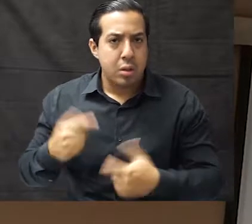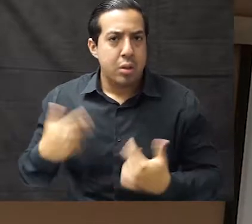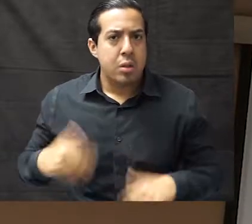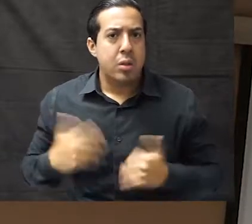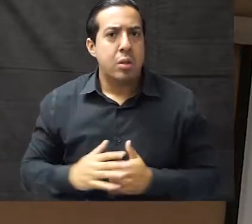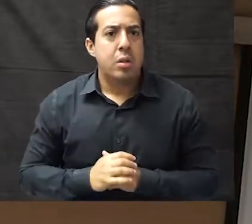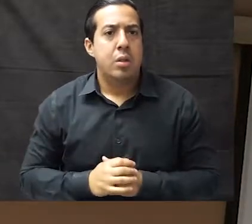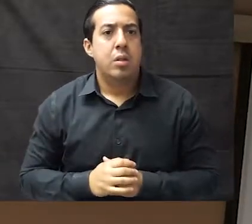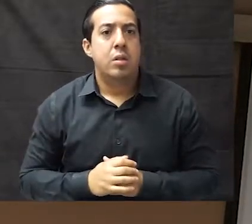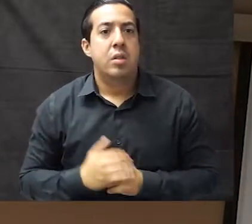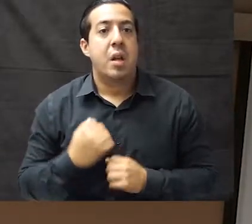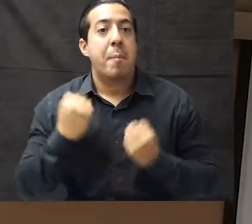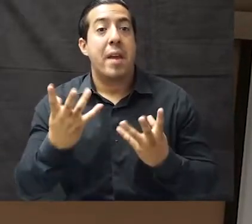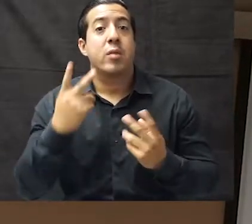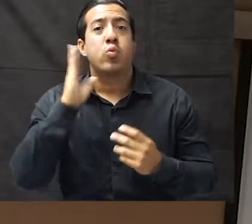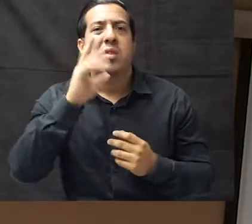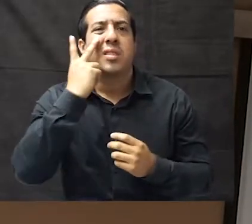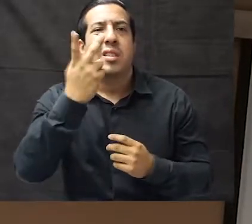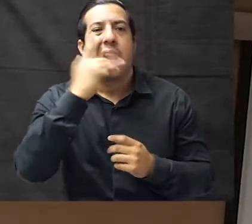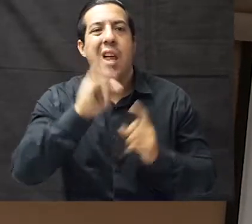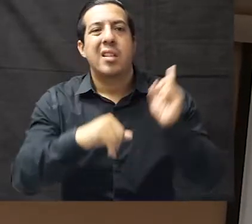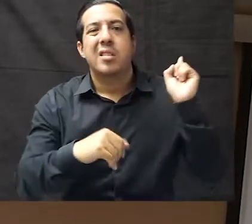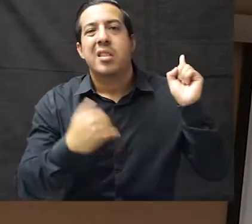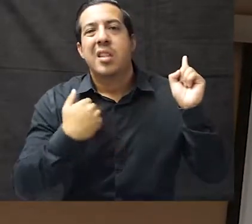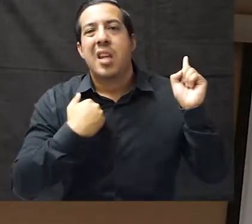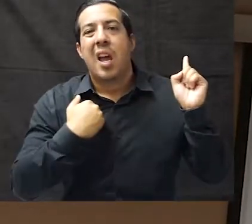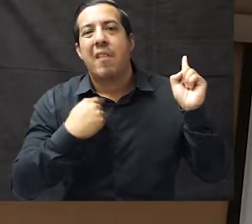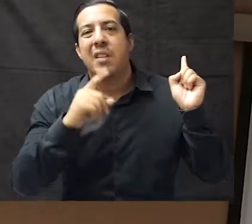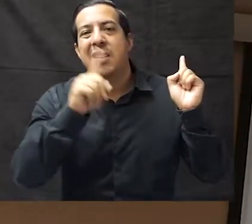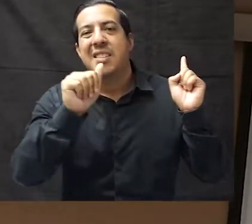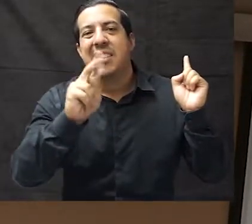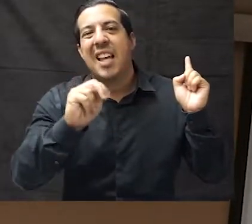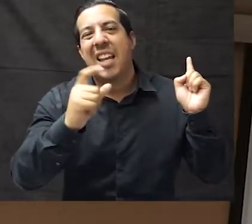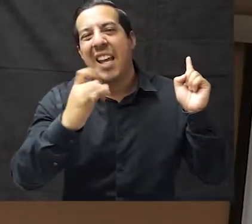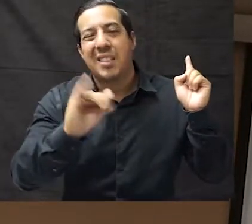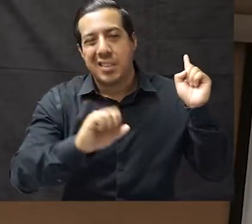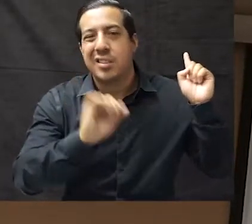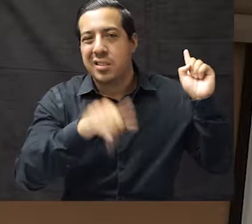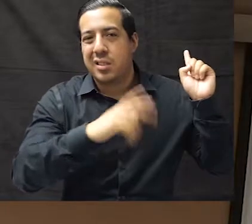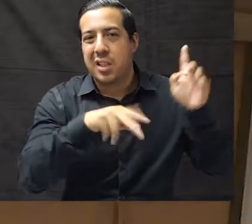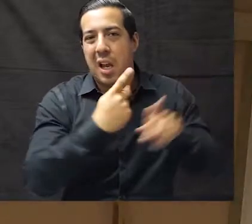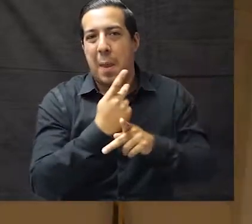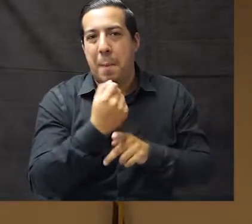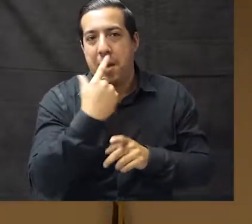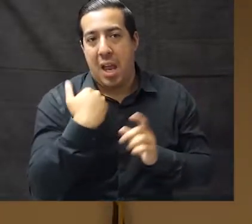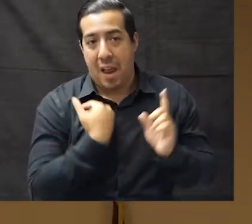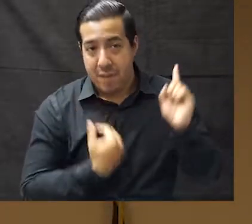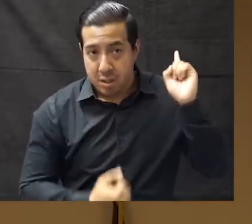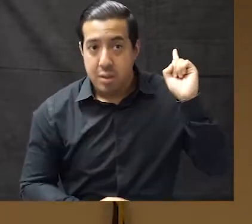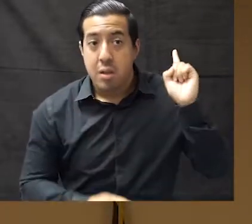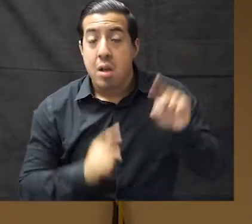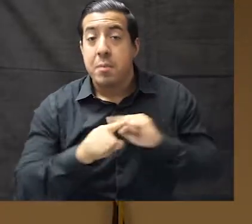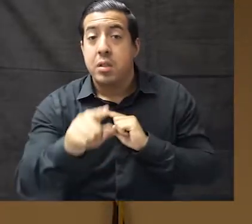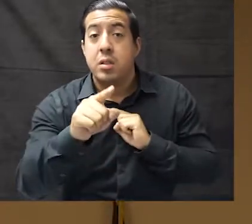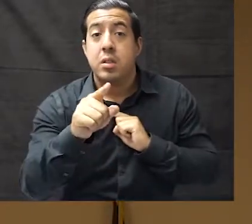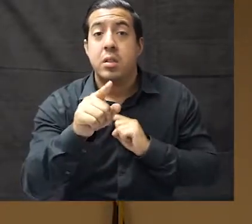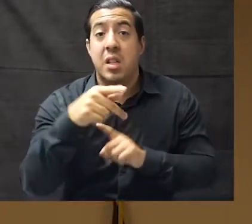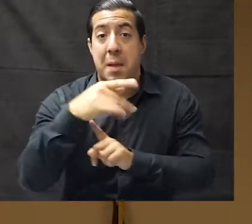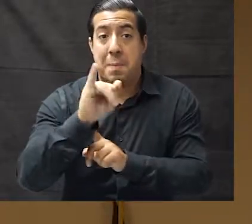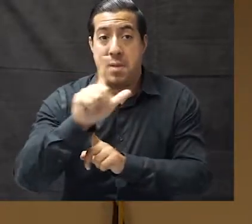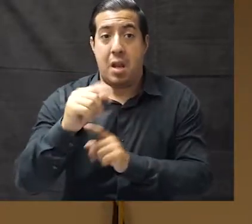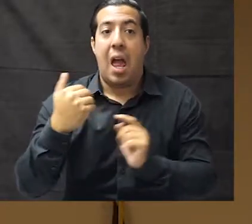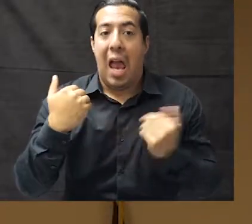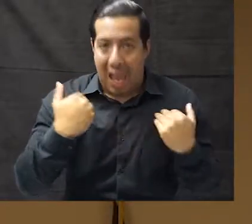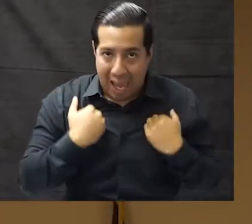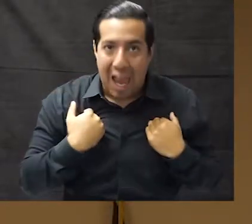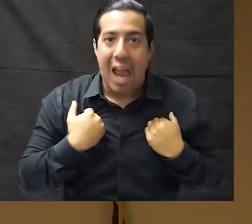from the guy on the street, don't. These are pills that are manufactured by people illegally. They look exactly